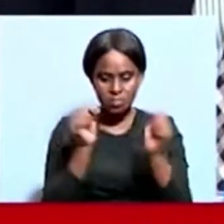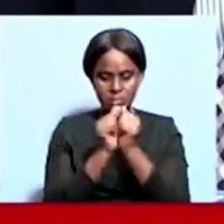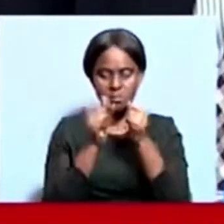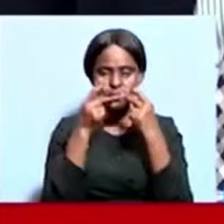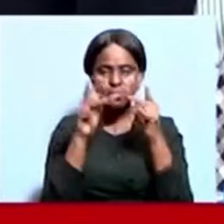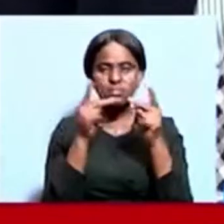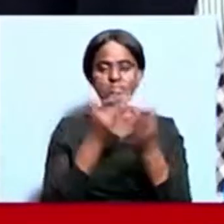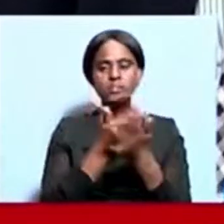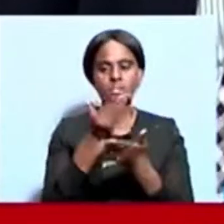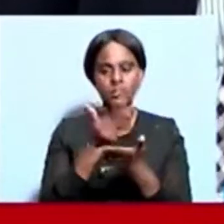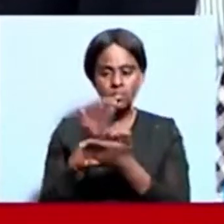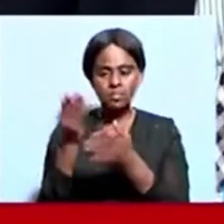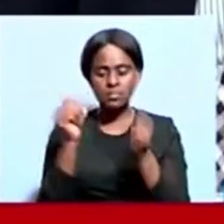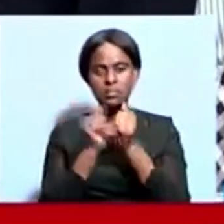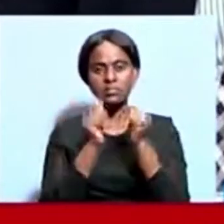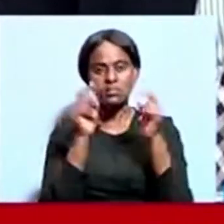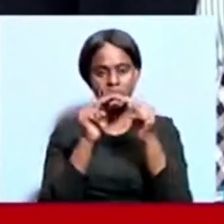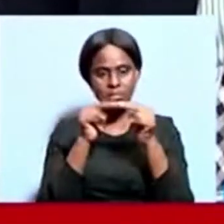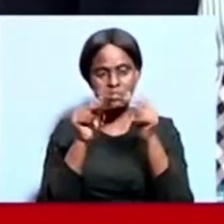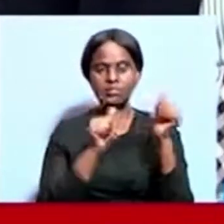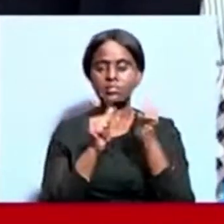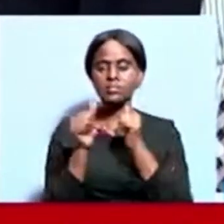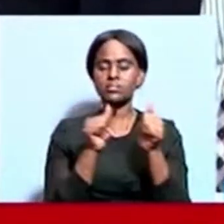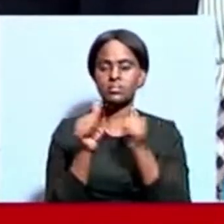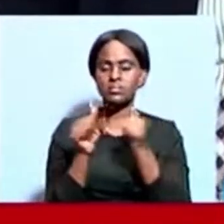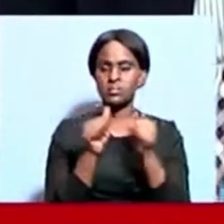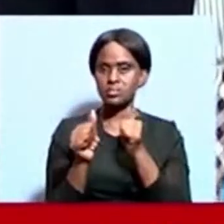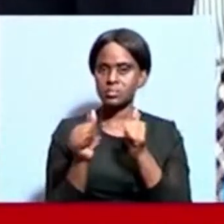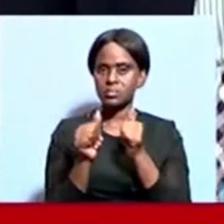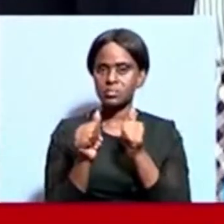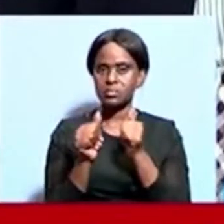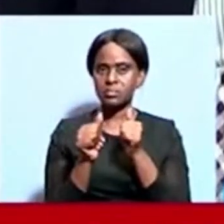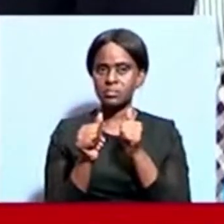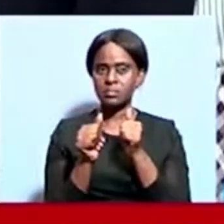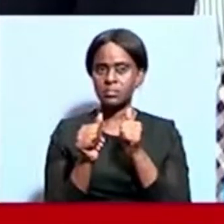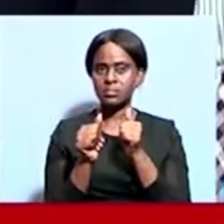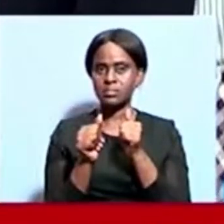procurement and contract administration.